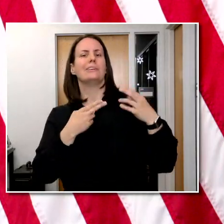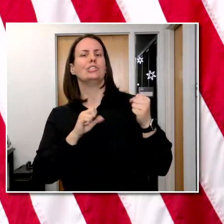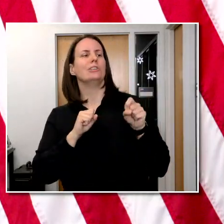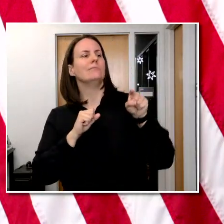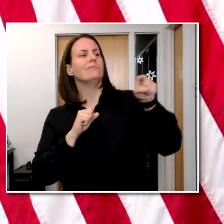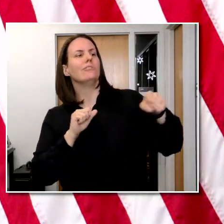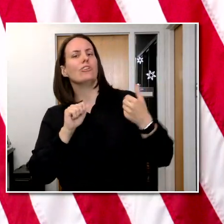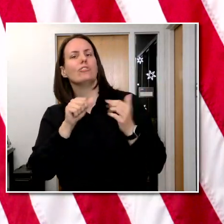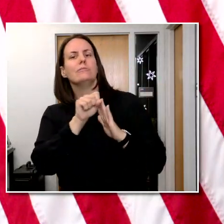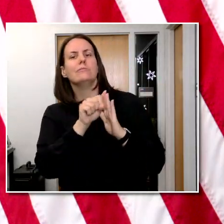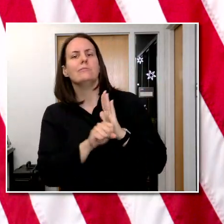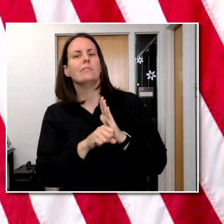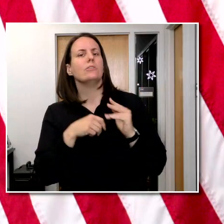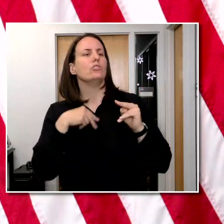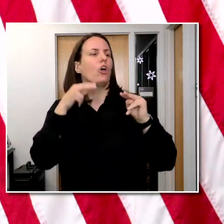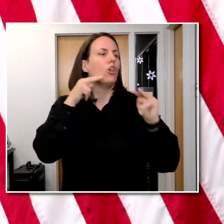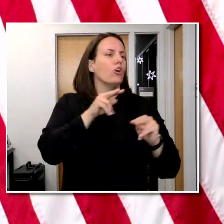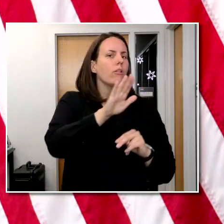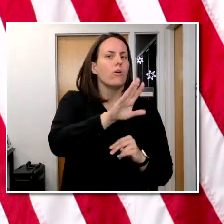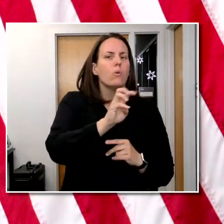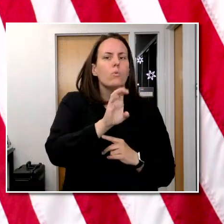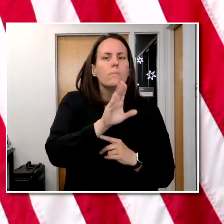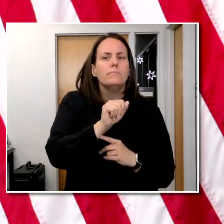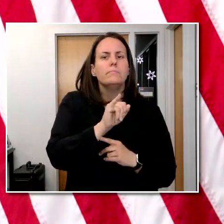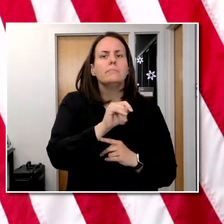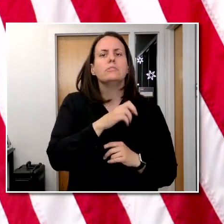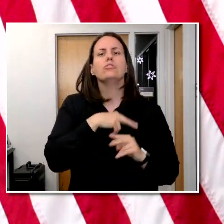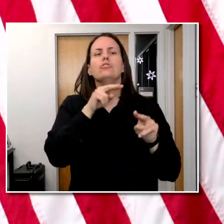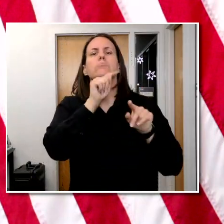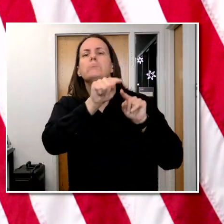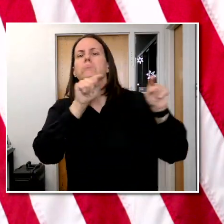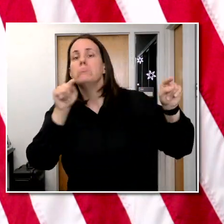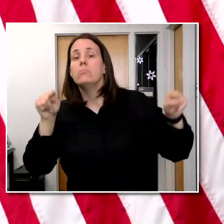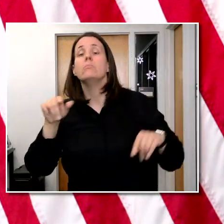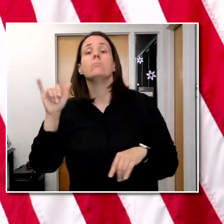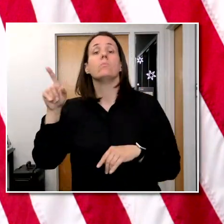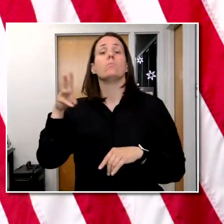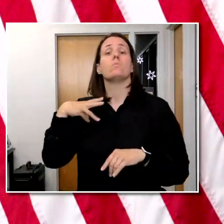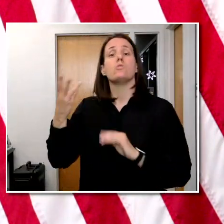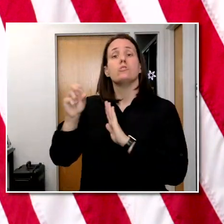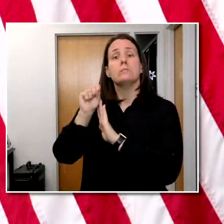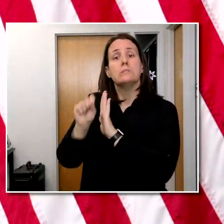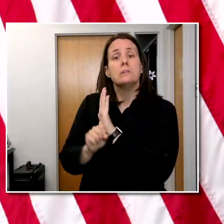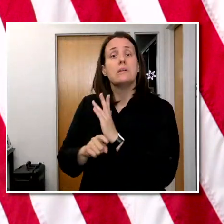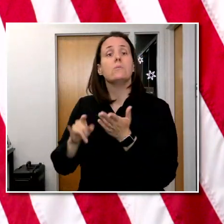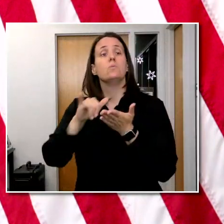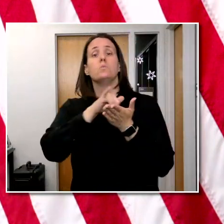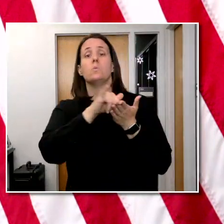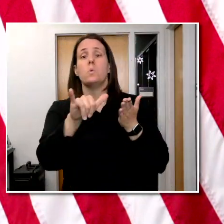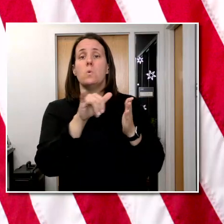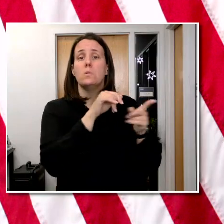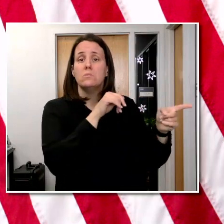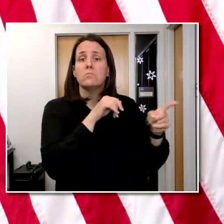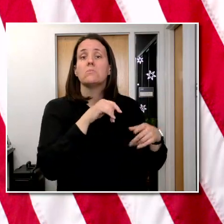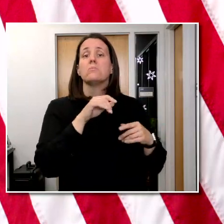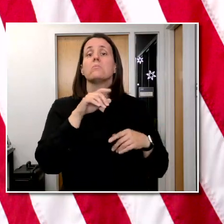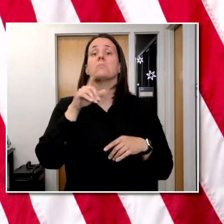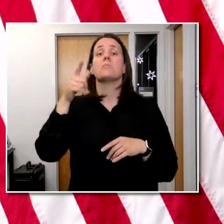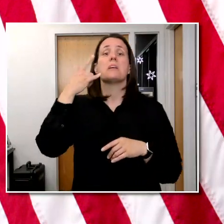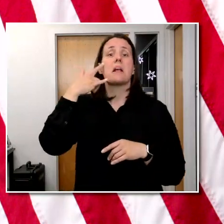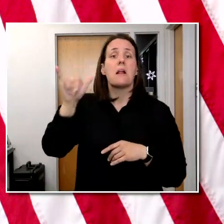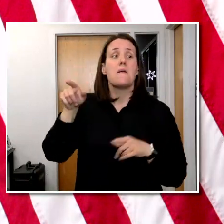places like Washington and New York and California that have gone a little before us at all times, so that we can be